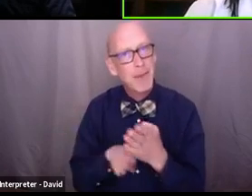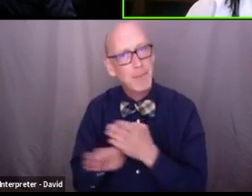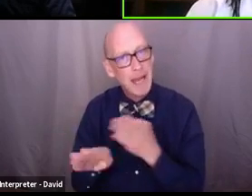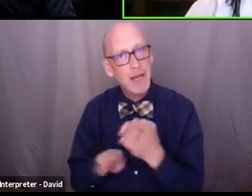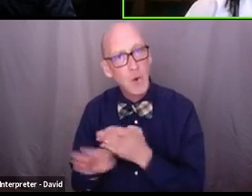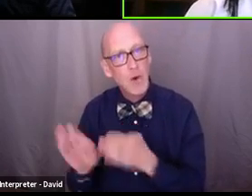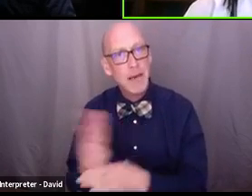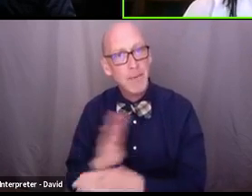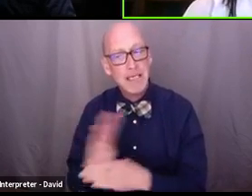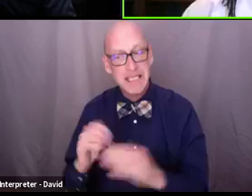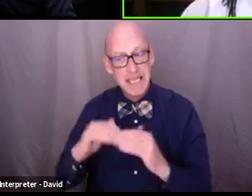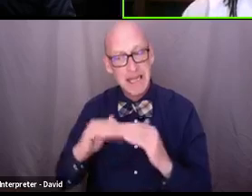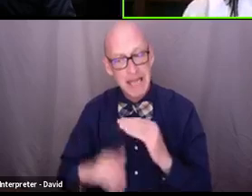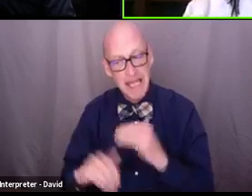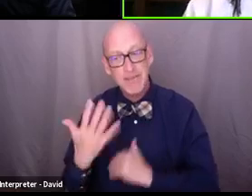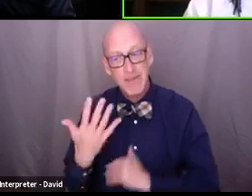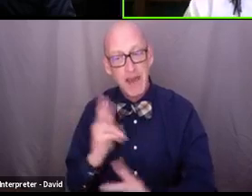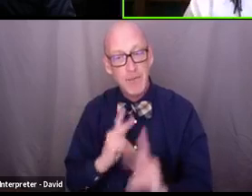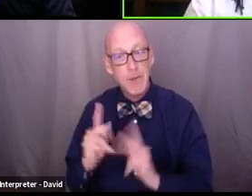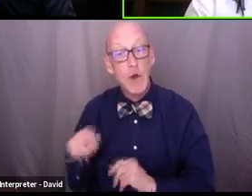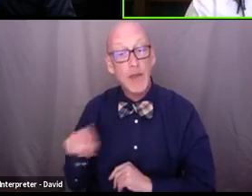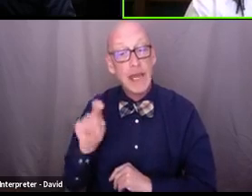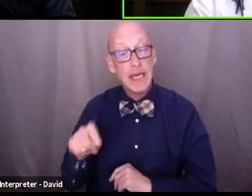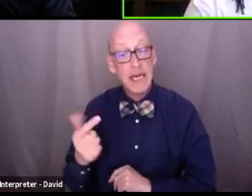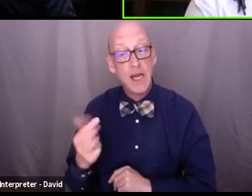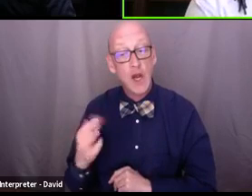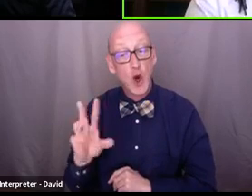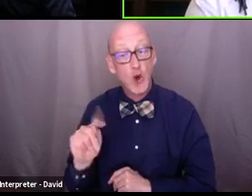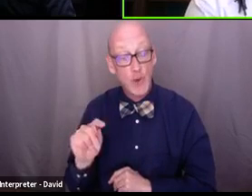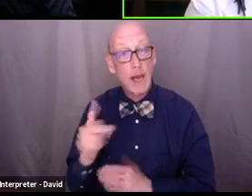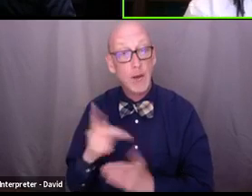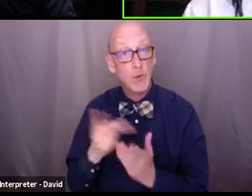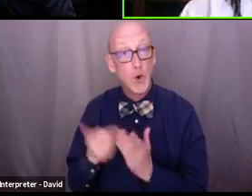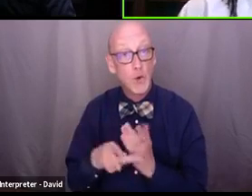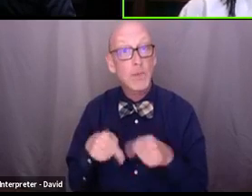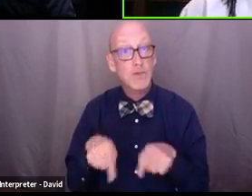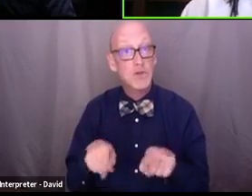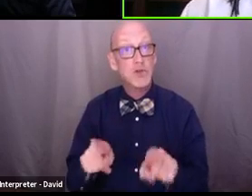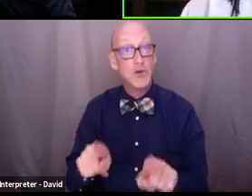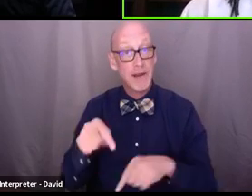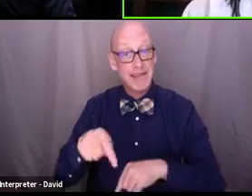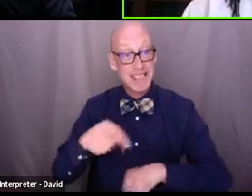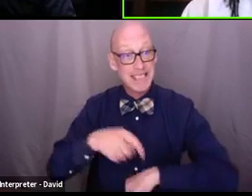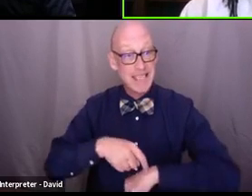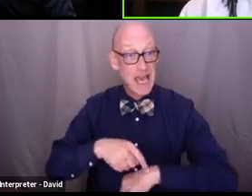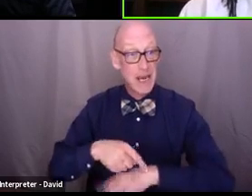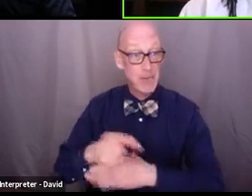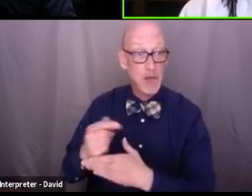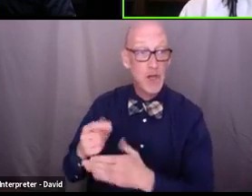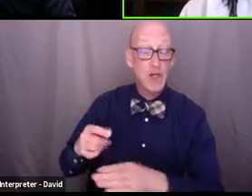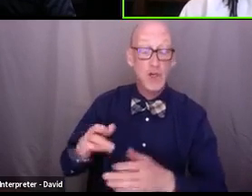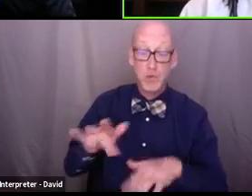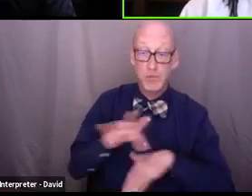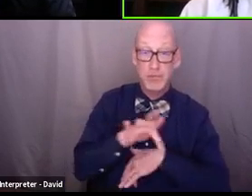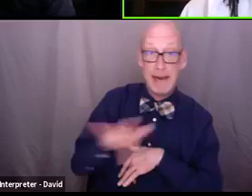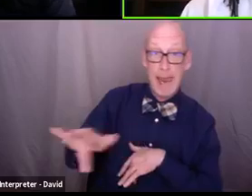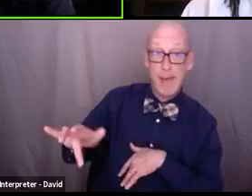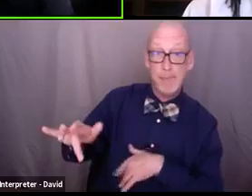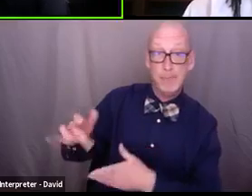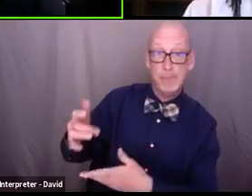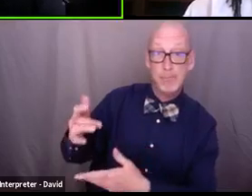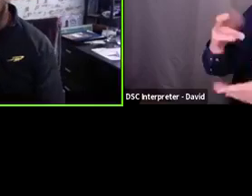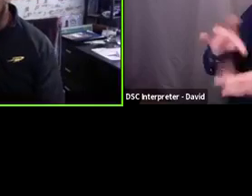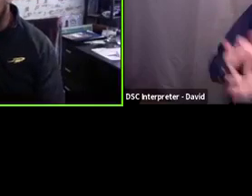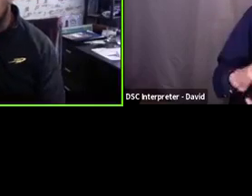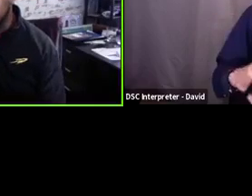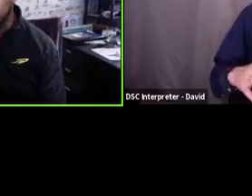typically less than 5 people, and they need grant programs like this during this time to kind of help bridge some gaps. Craig,